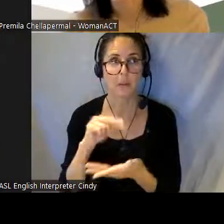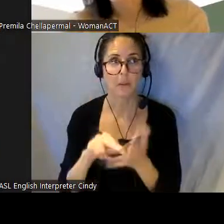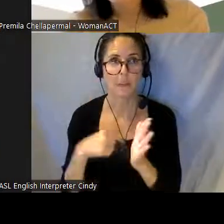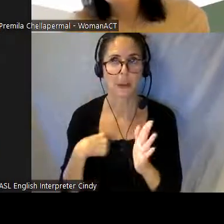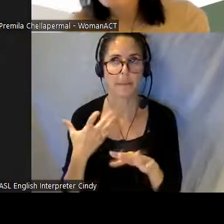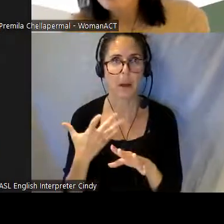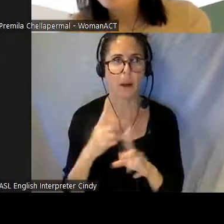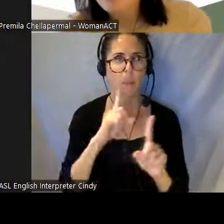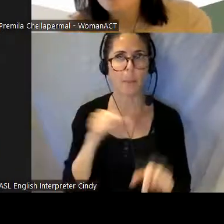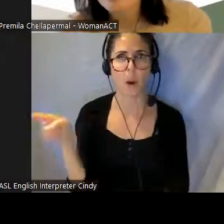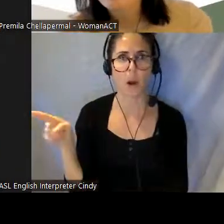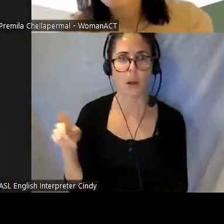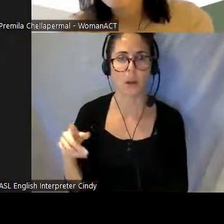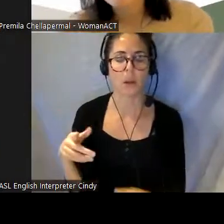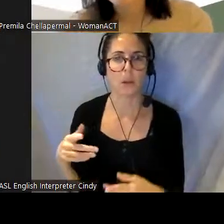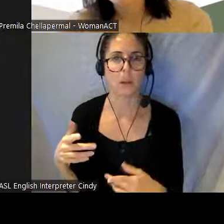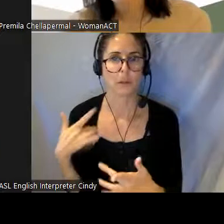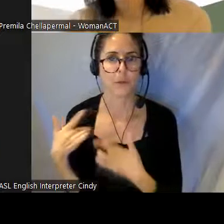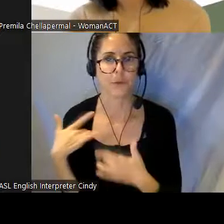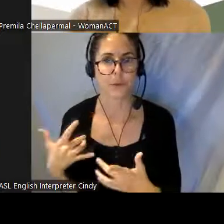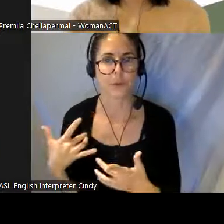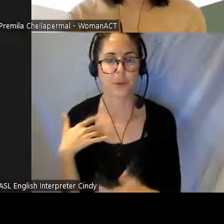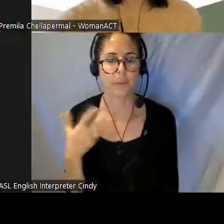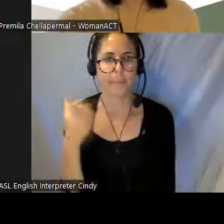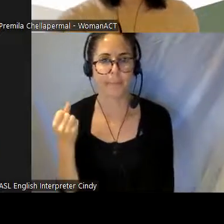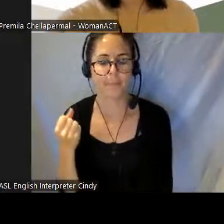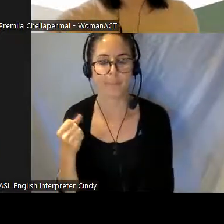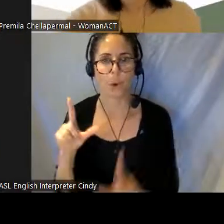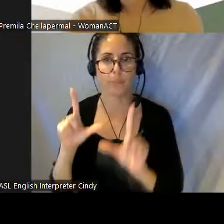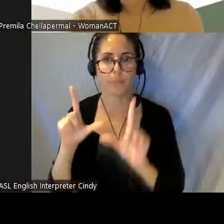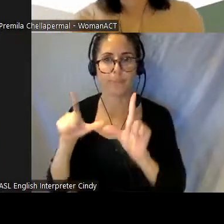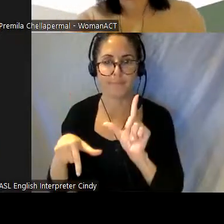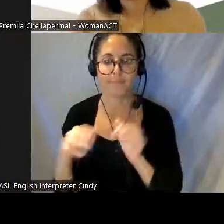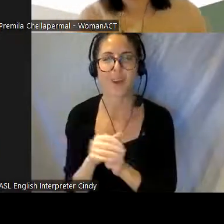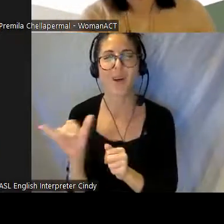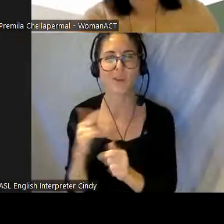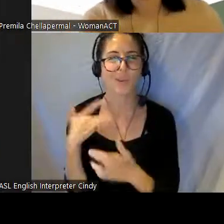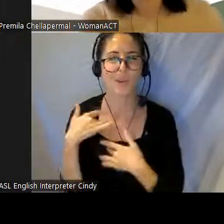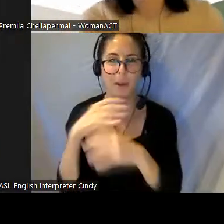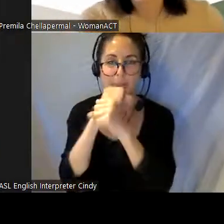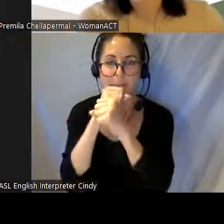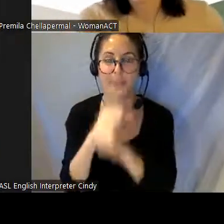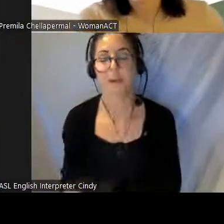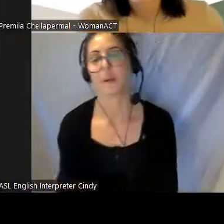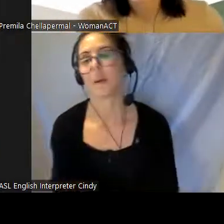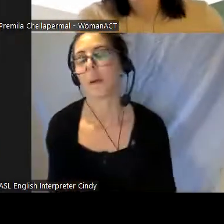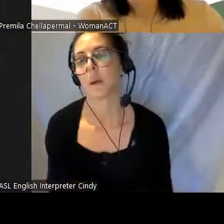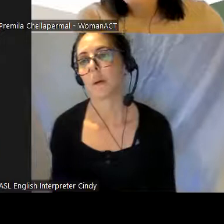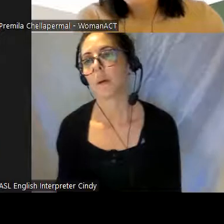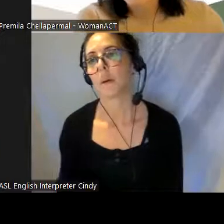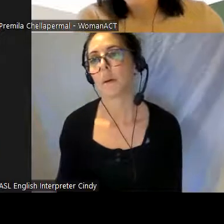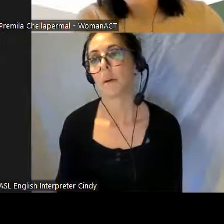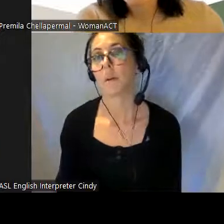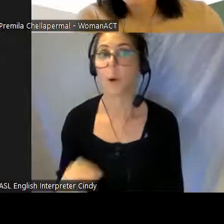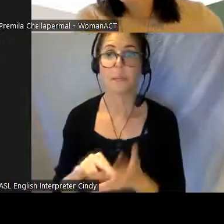anything. They also had fears around confidentiality. So again, either that what they